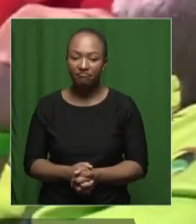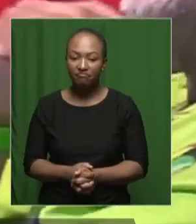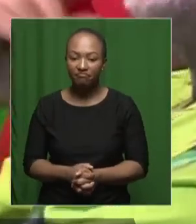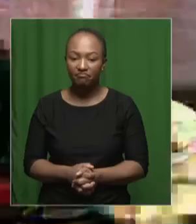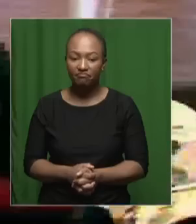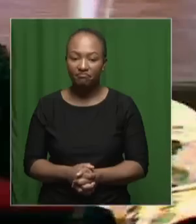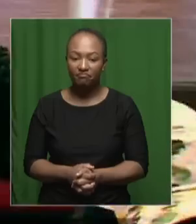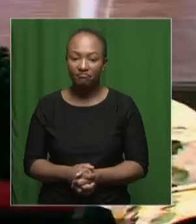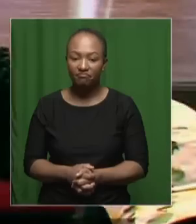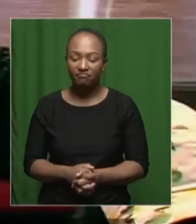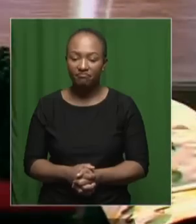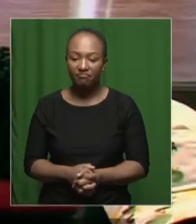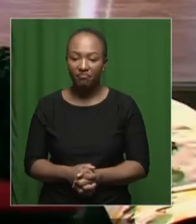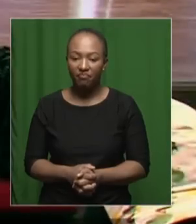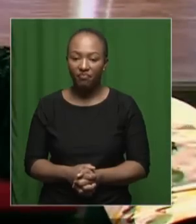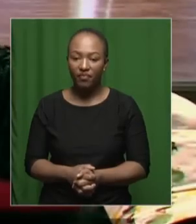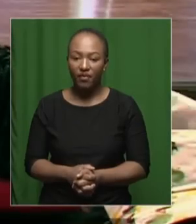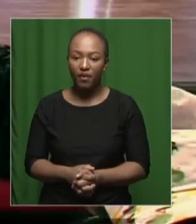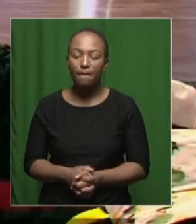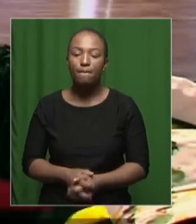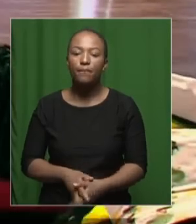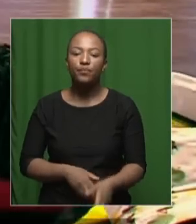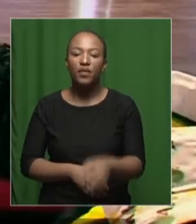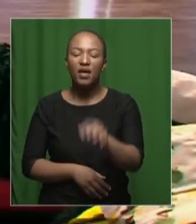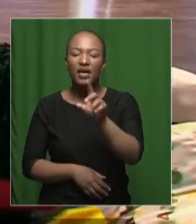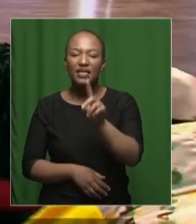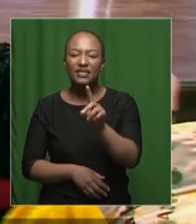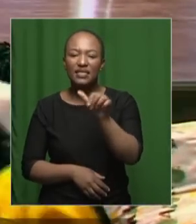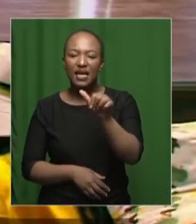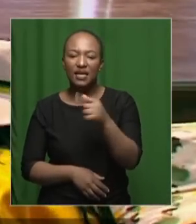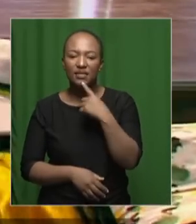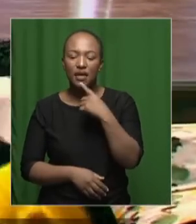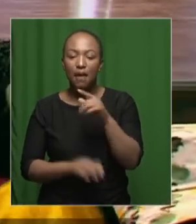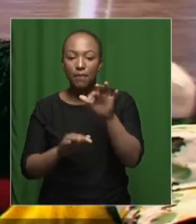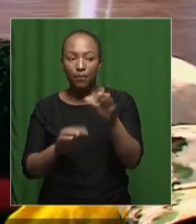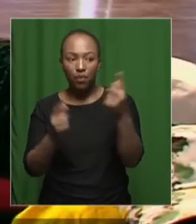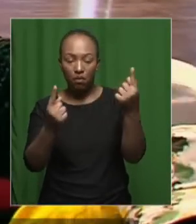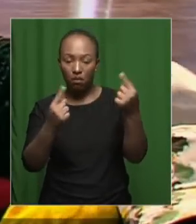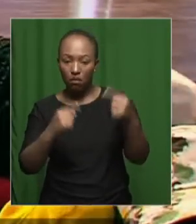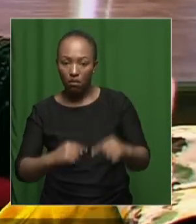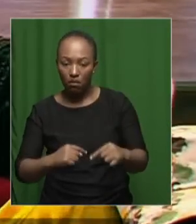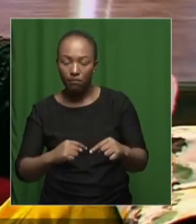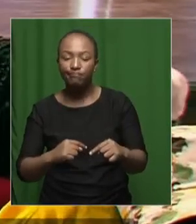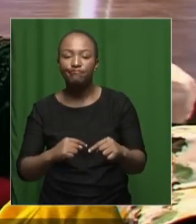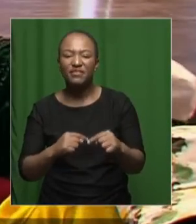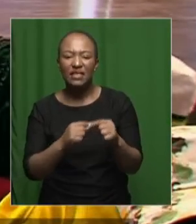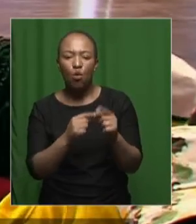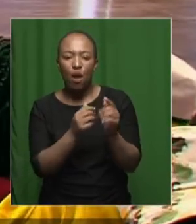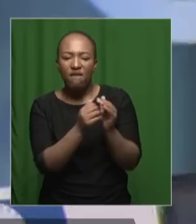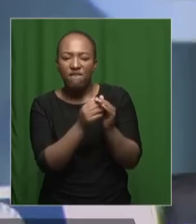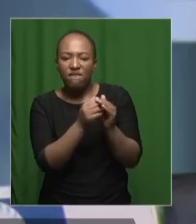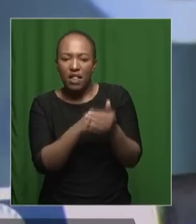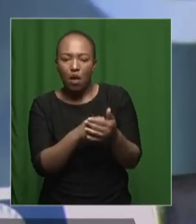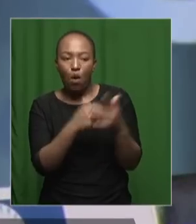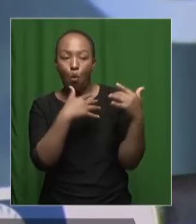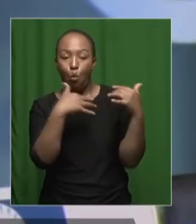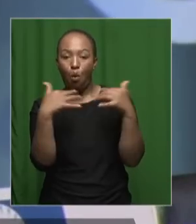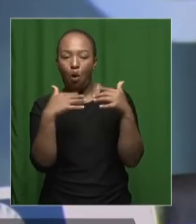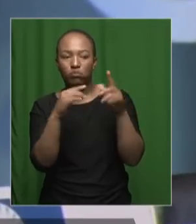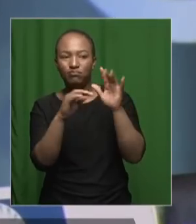Yeah, thank you. So what the DA will do about refugees is pretty much like everything else. And what you find in Home Affairs at the